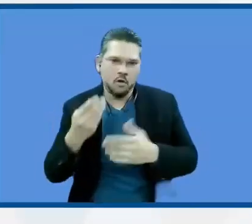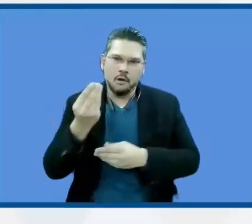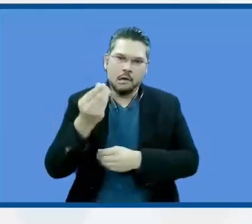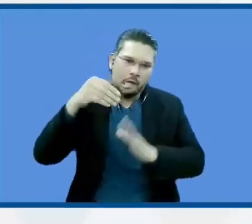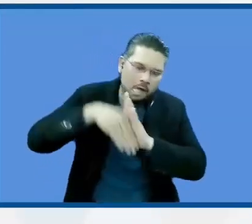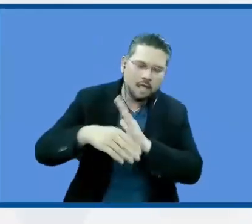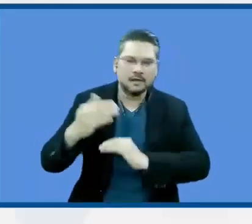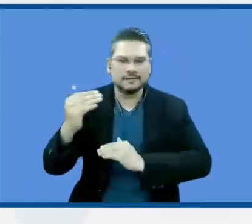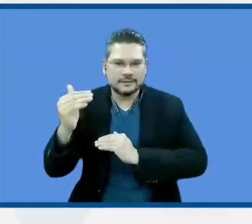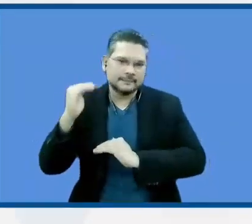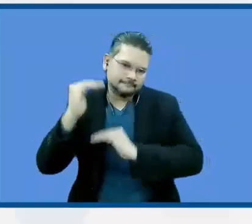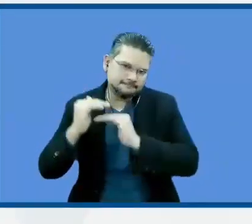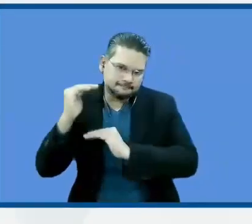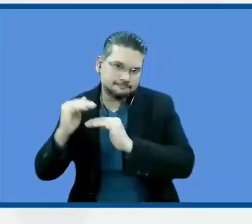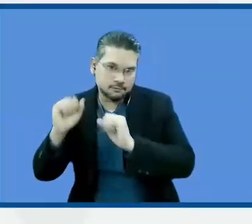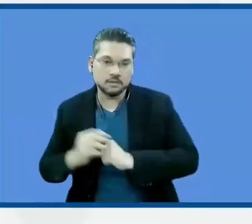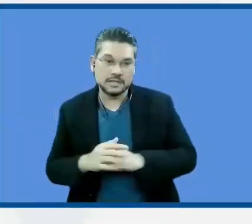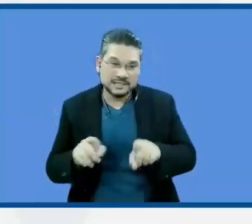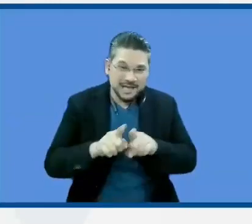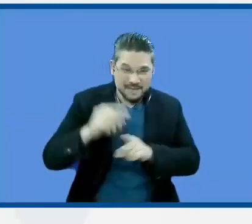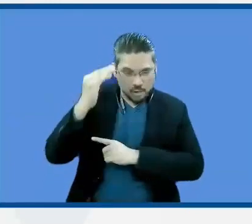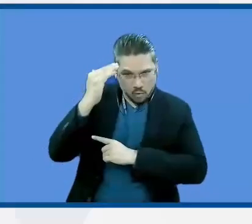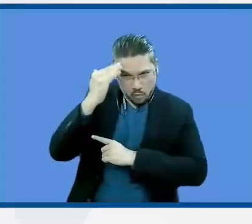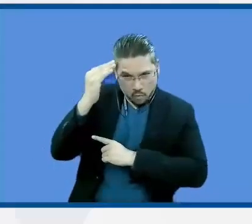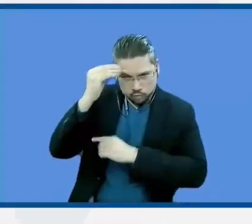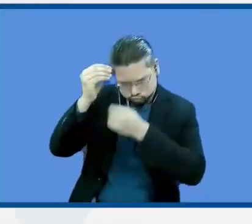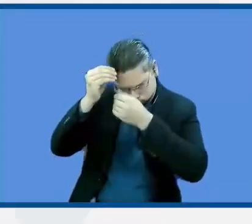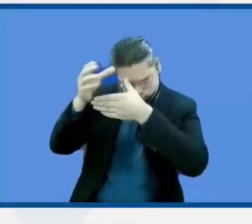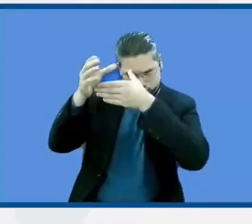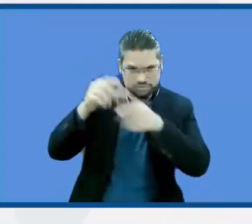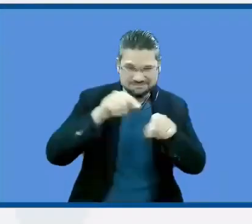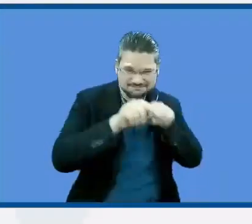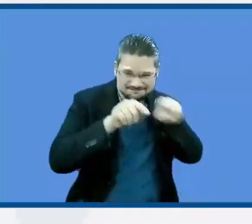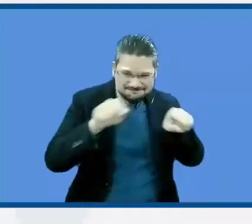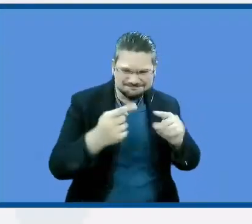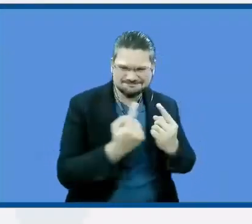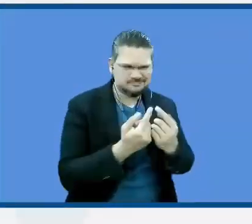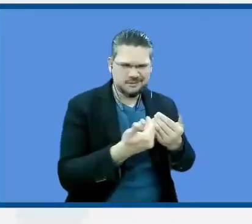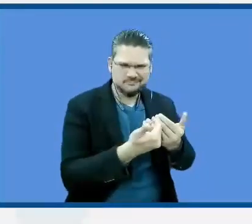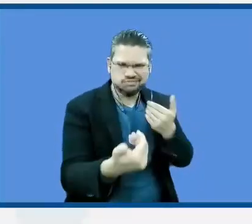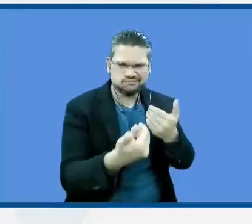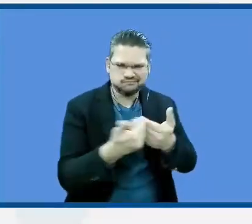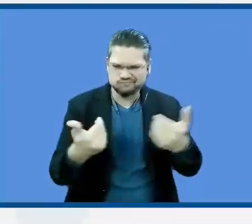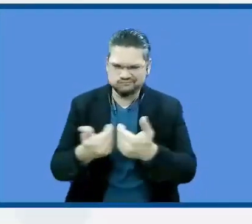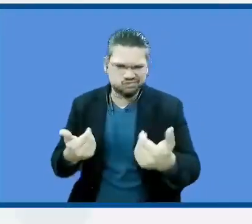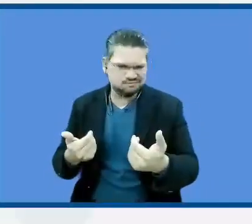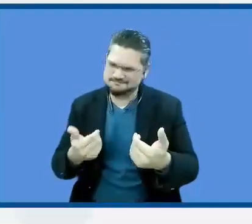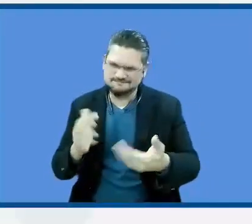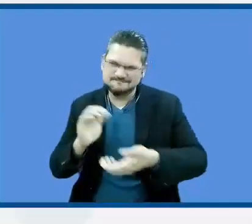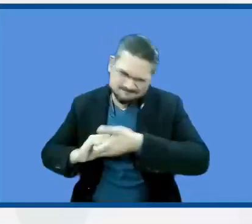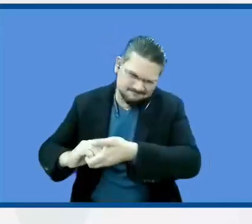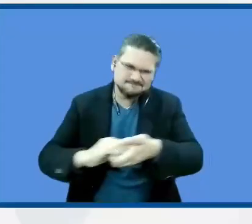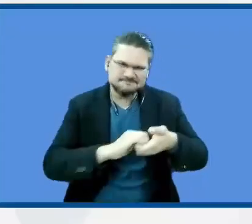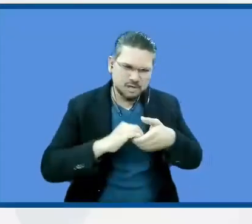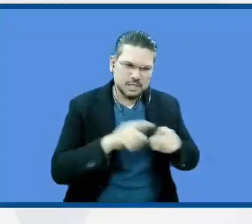across knowledge silos between disciplines and also find ways to feed in the practitioners and the community-based knowledge into